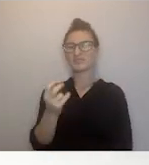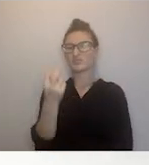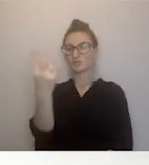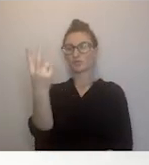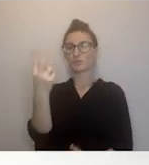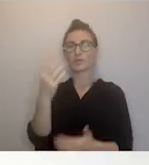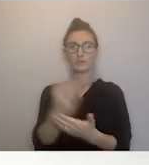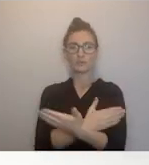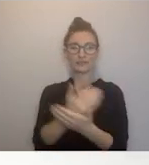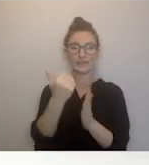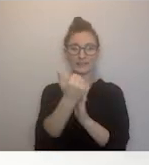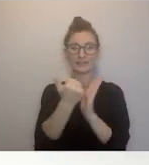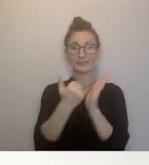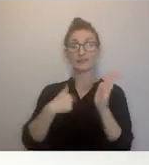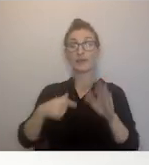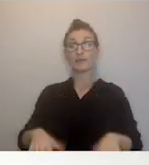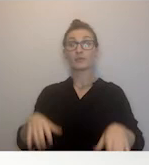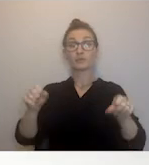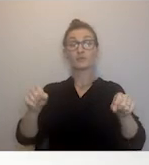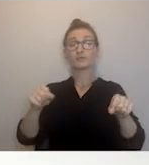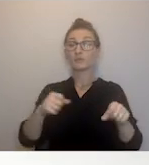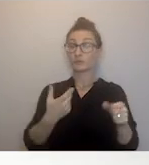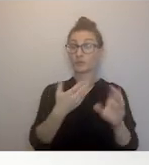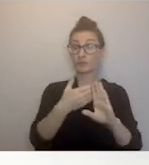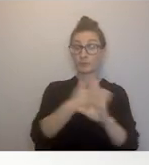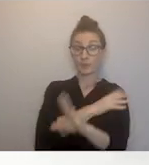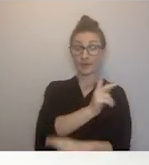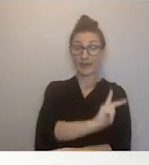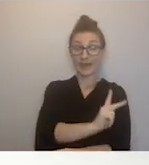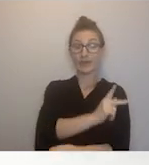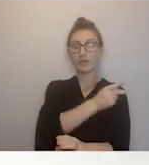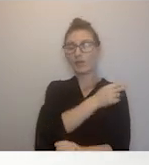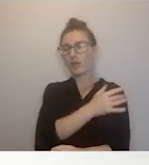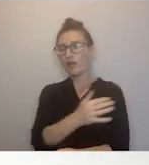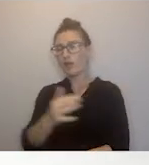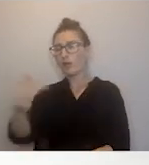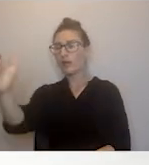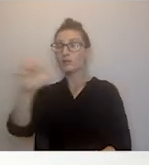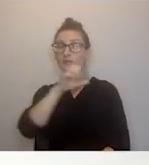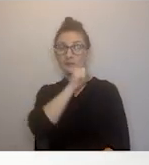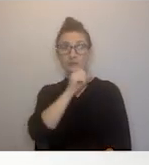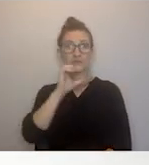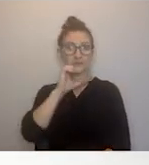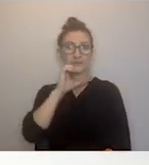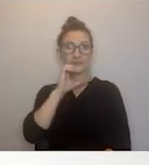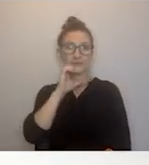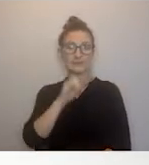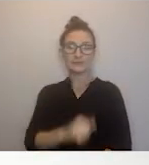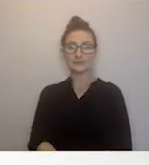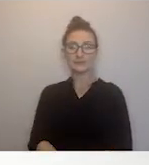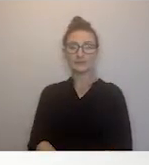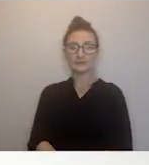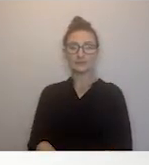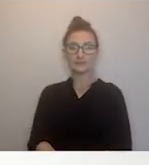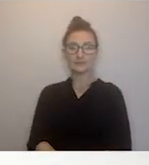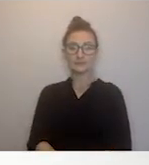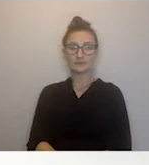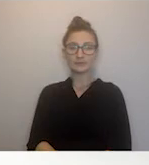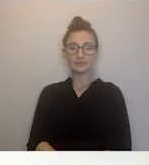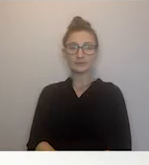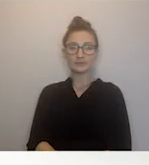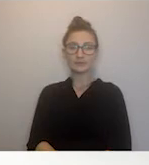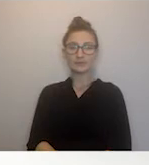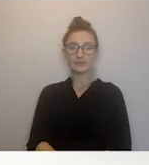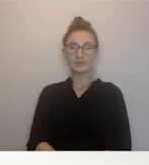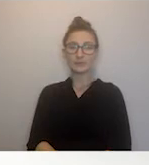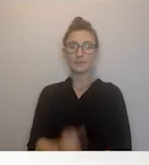with everybody. I've done them with preschool, I've done them all the way up to students with Alzheimer's and dementia and later life stages. My oldest